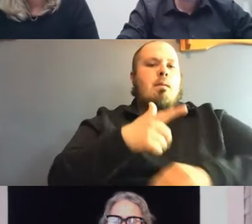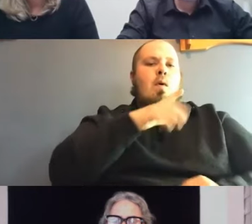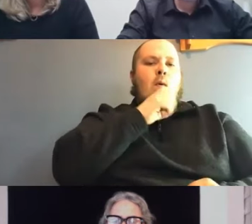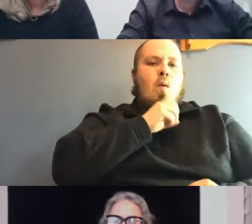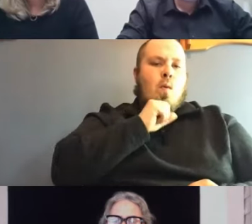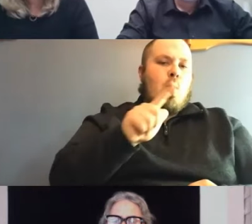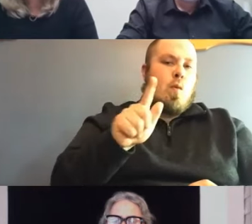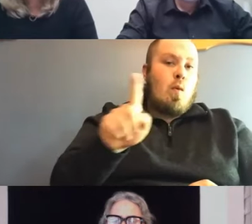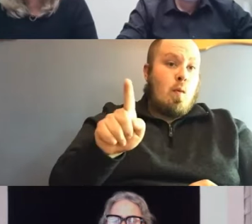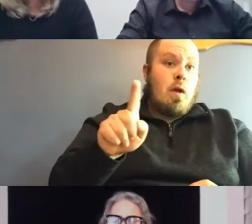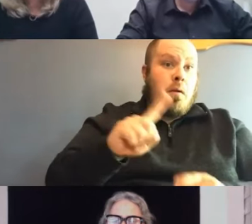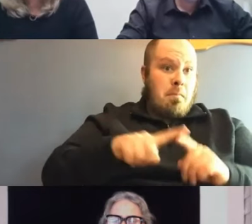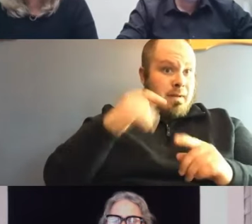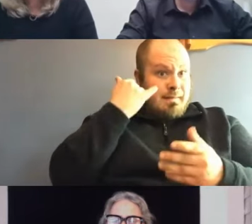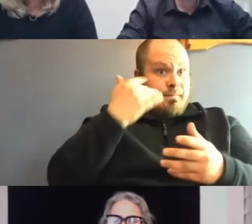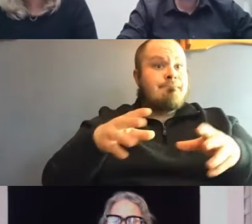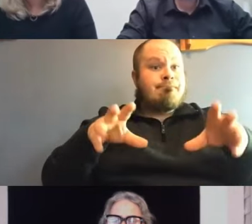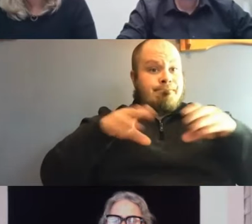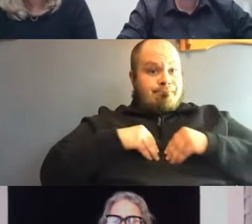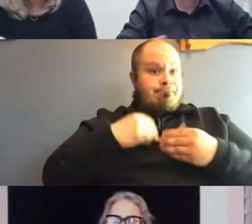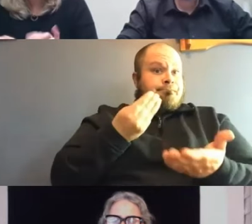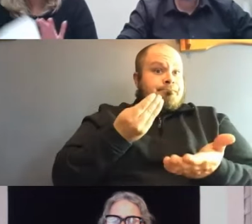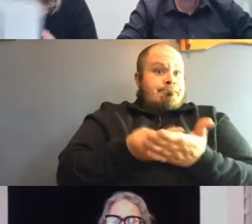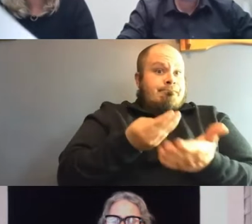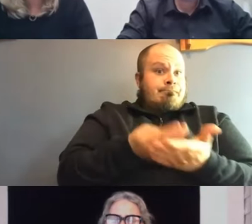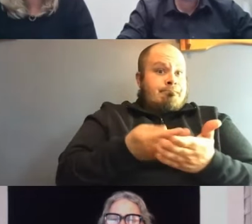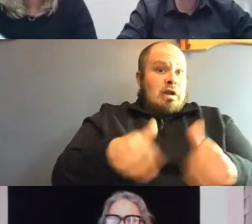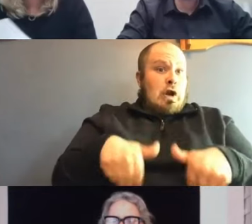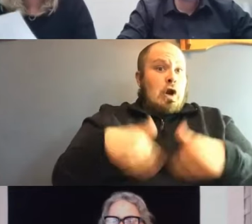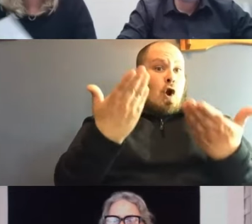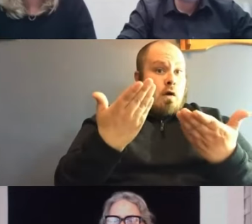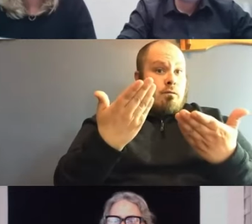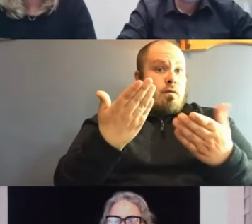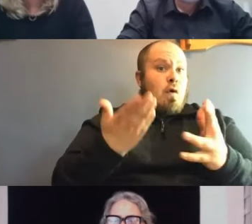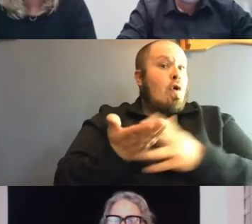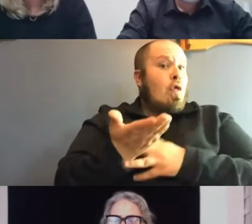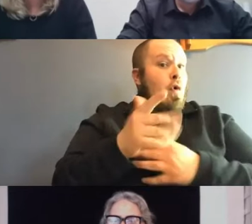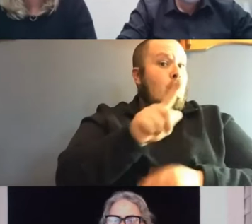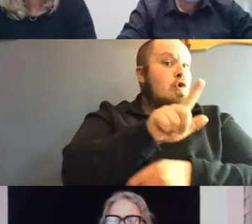received funding, a funding offer, so Section 29 or